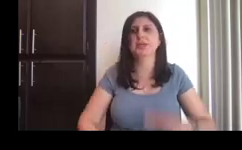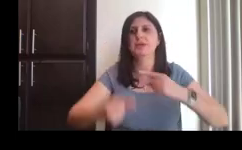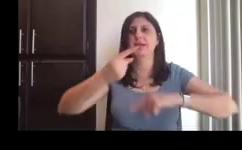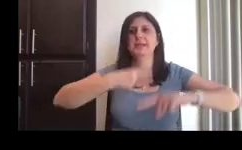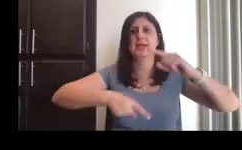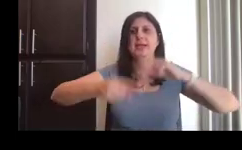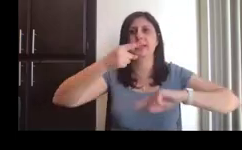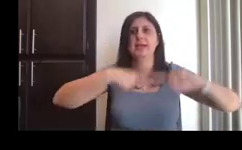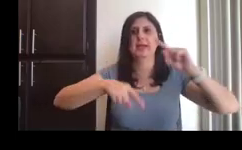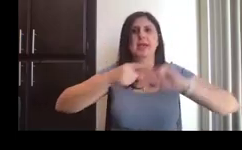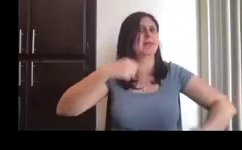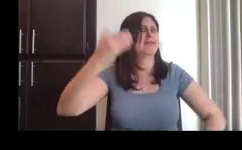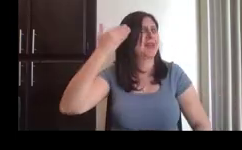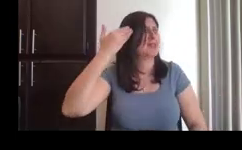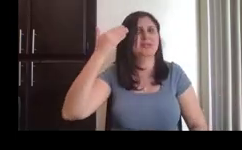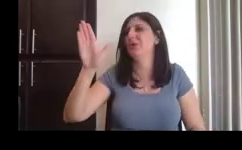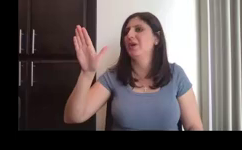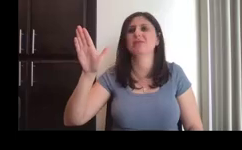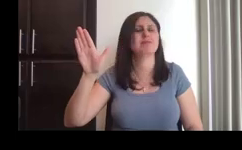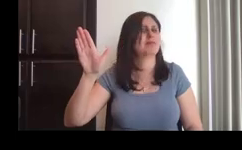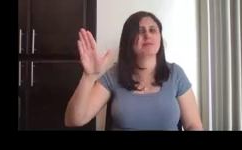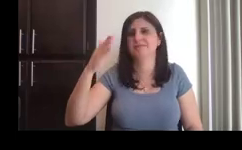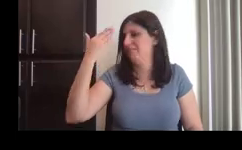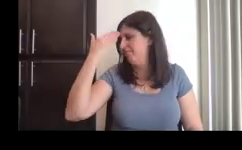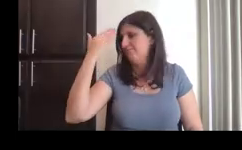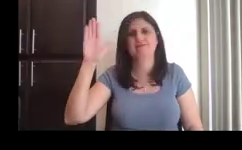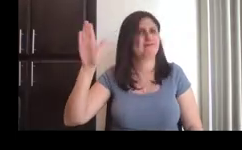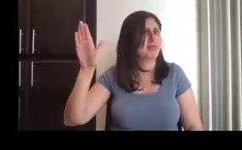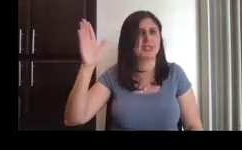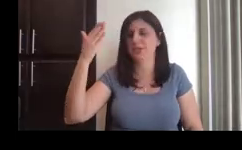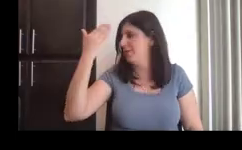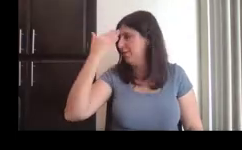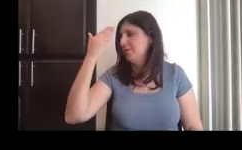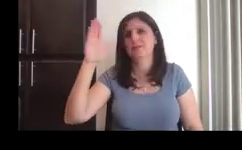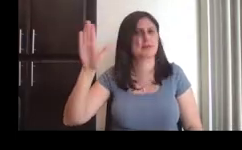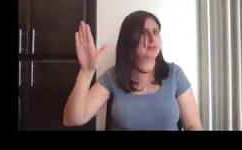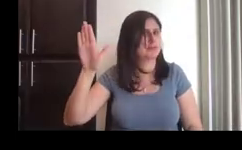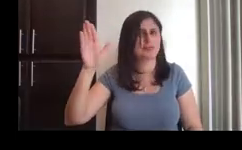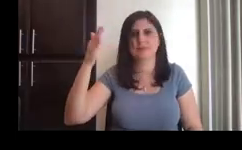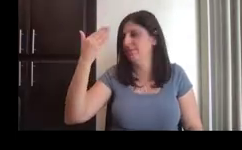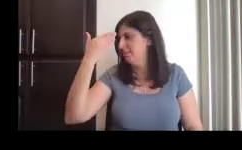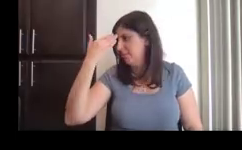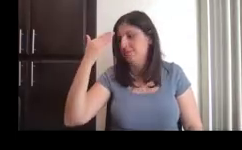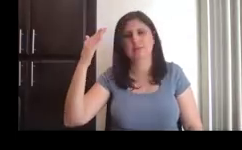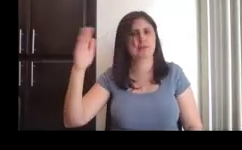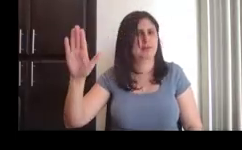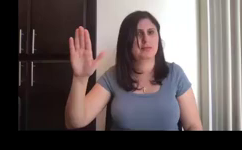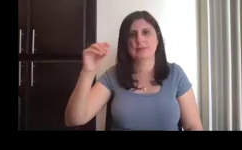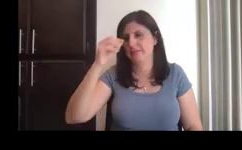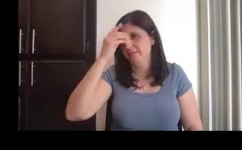Sign, don't know. Sign, don't know. I don't know.